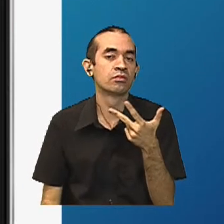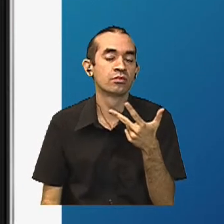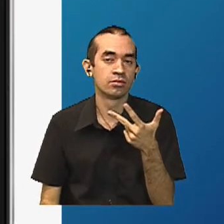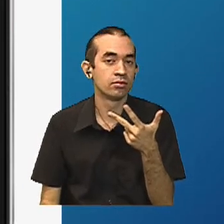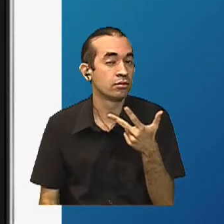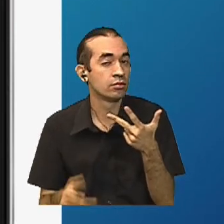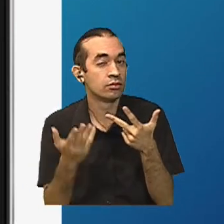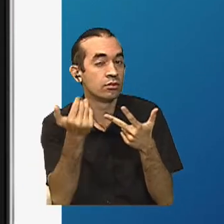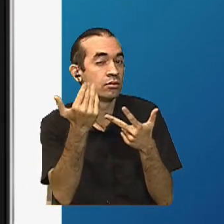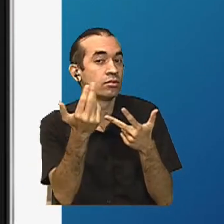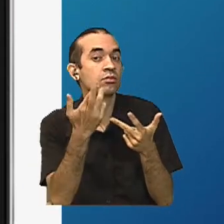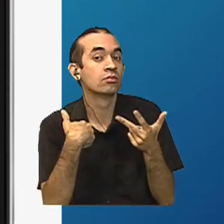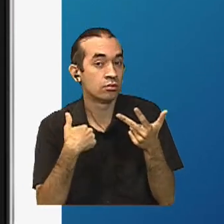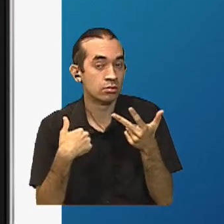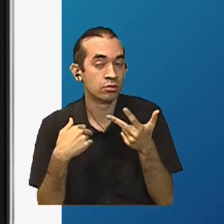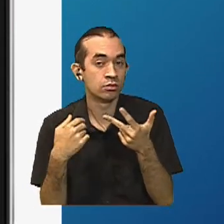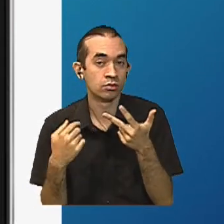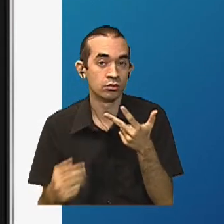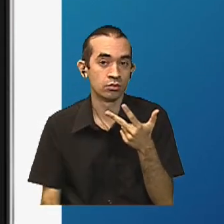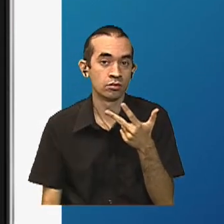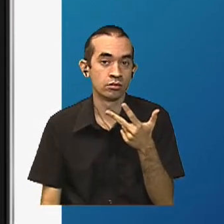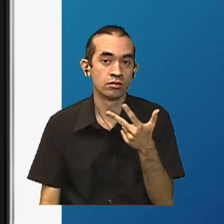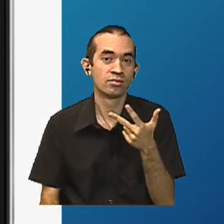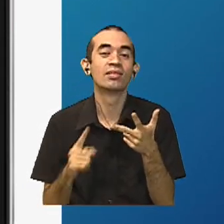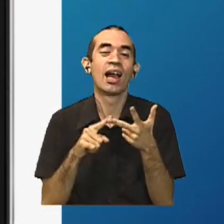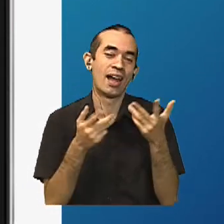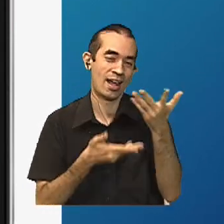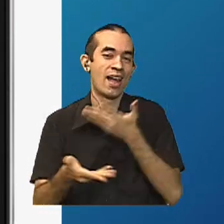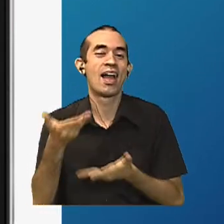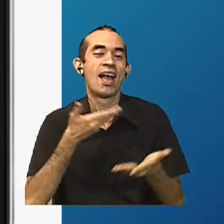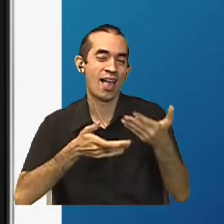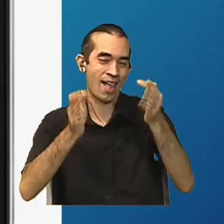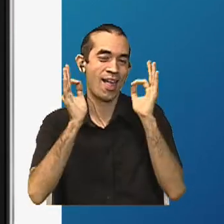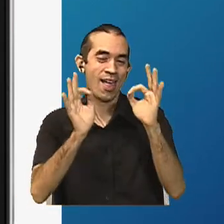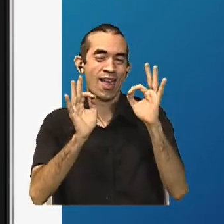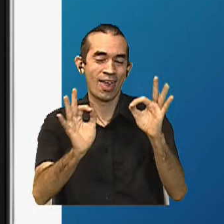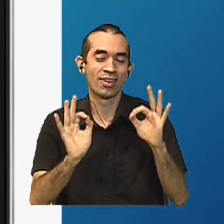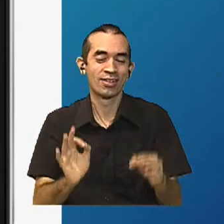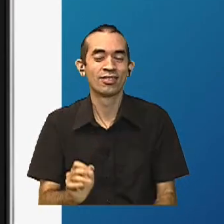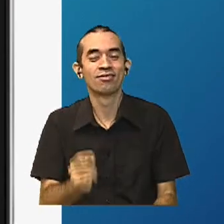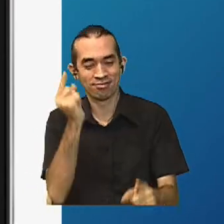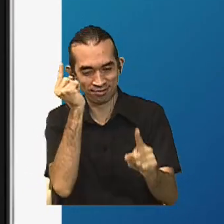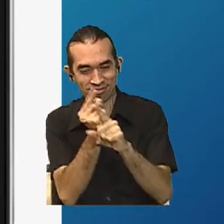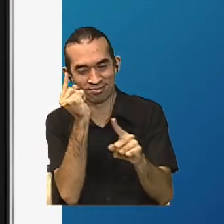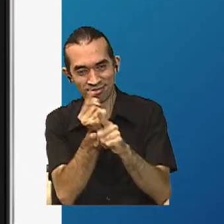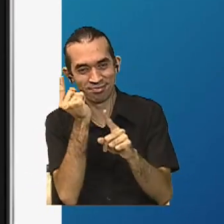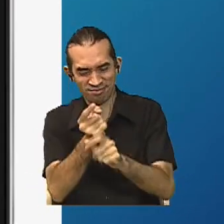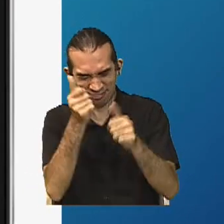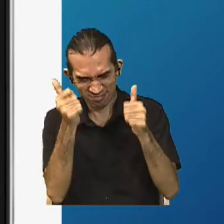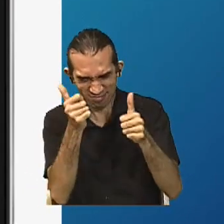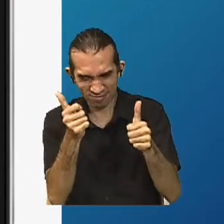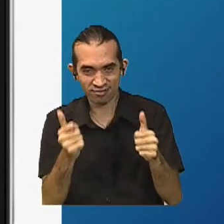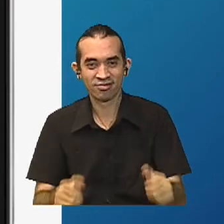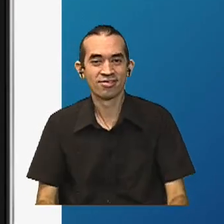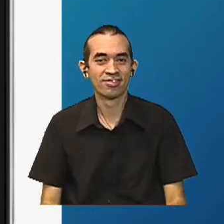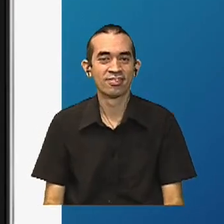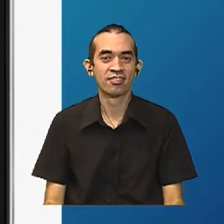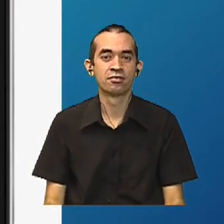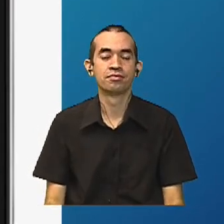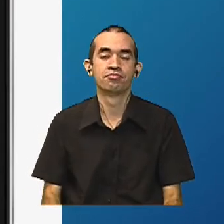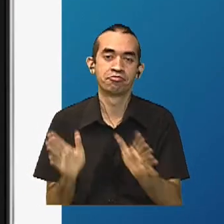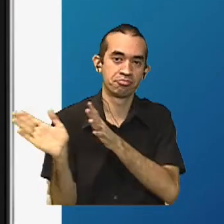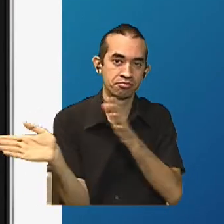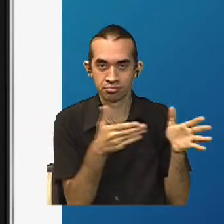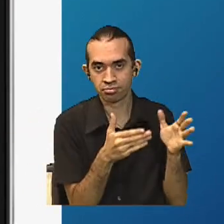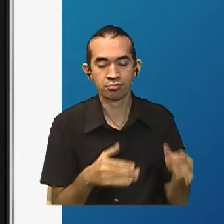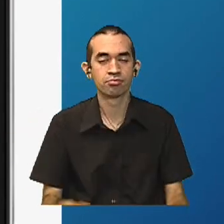Okay, let's see the answer. Kind. Very good. You are doing a great job. Let's